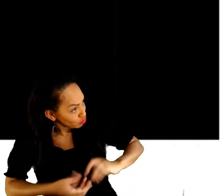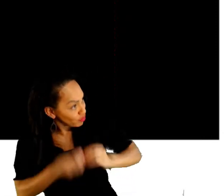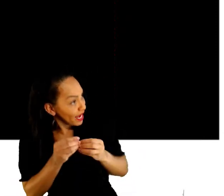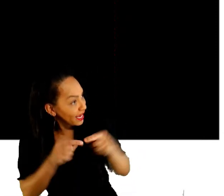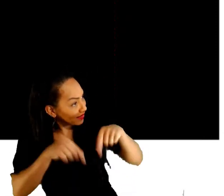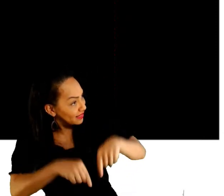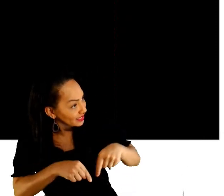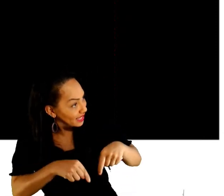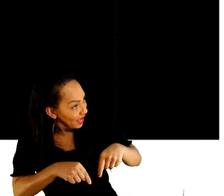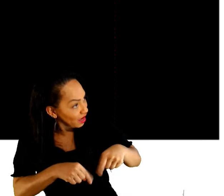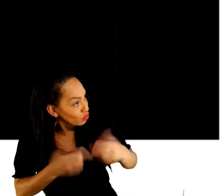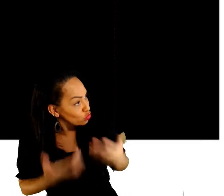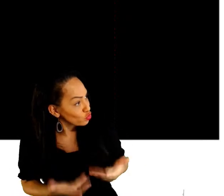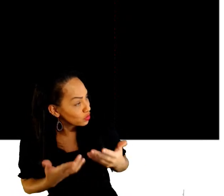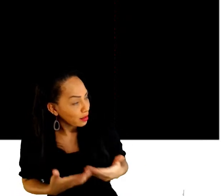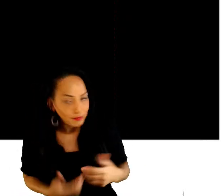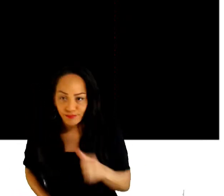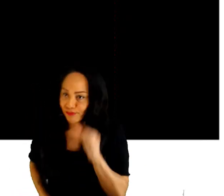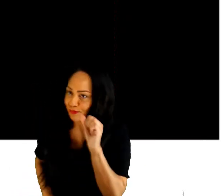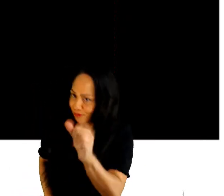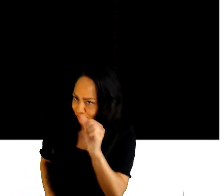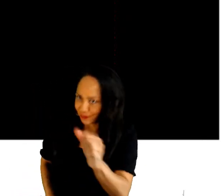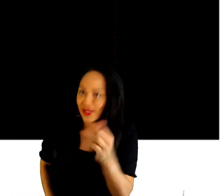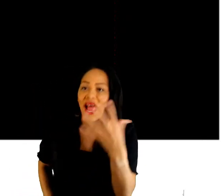today? We can build it. We have the technology.